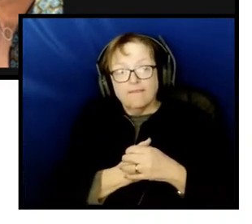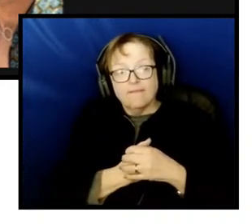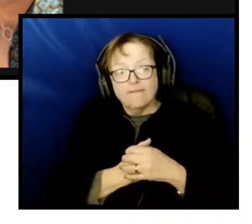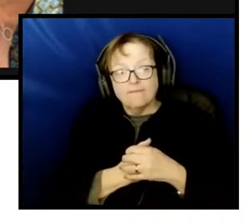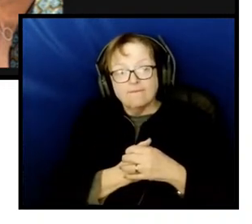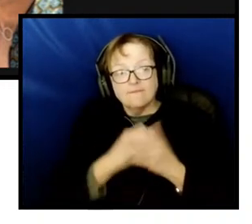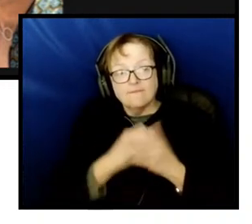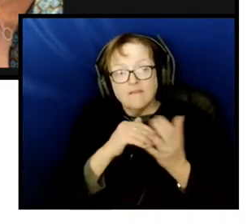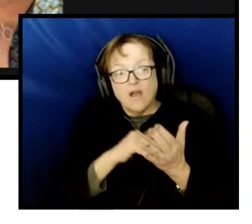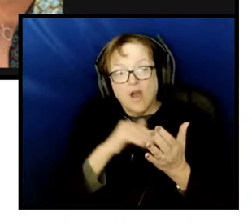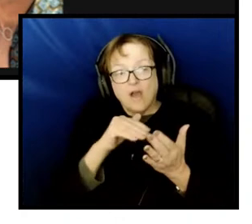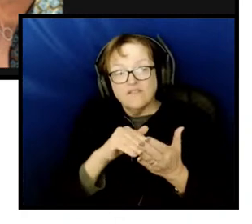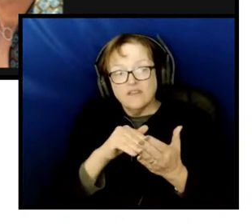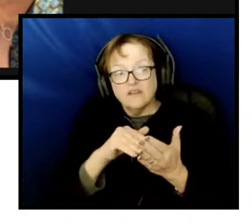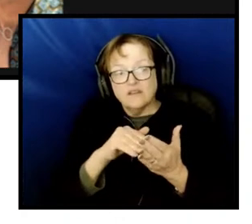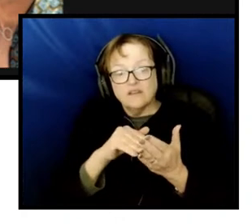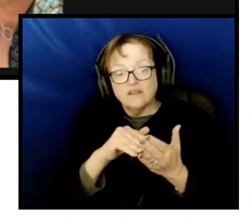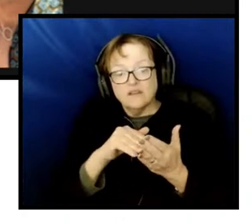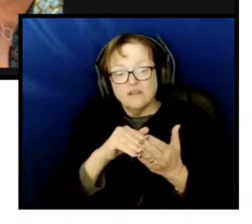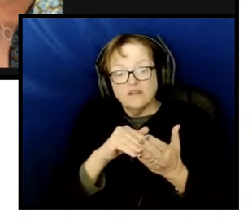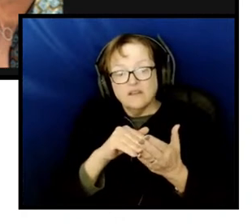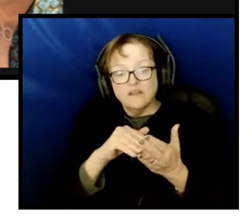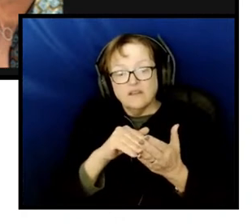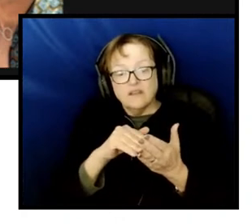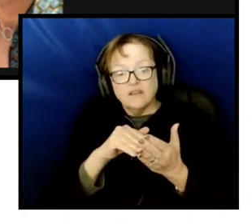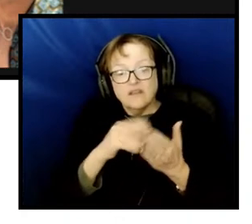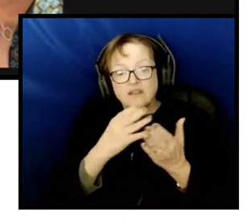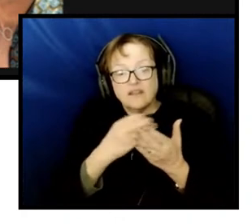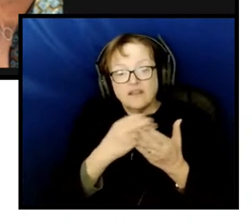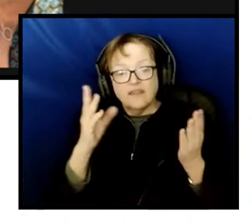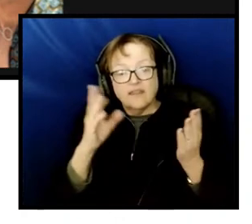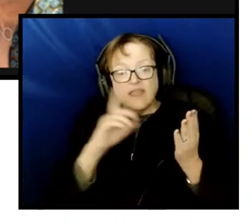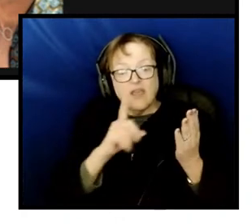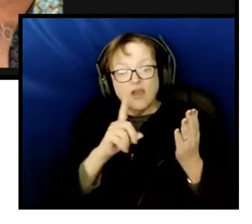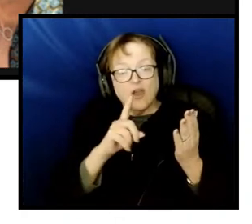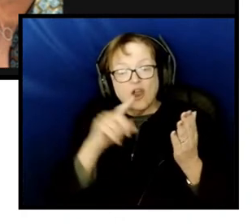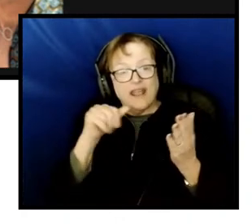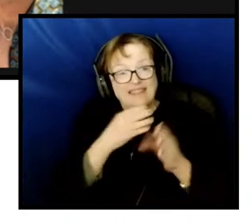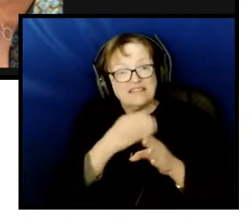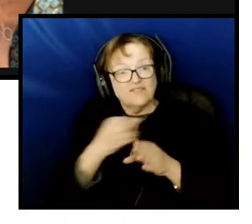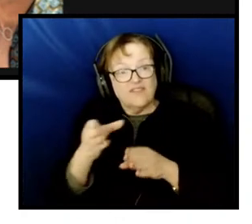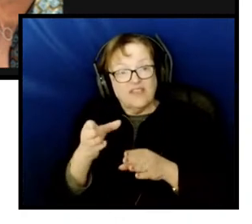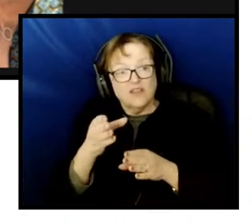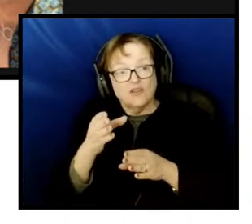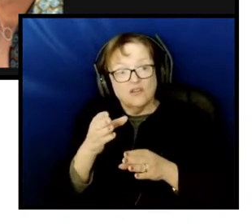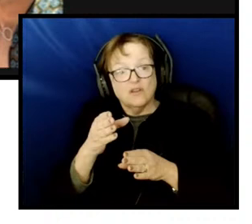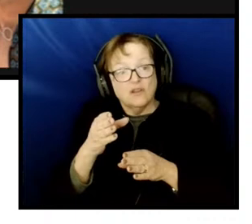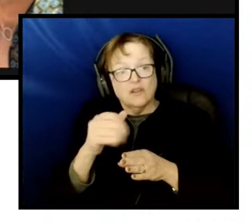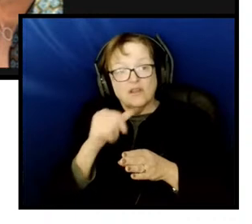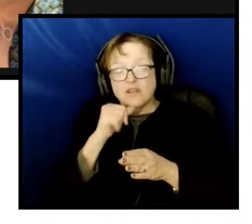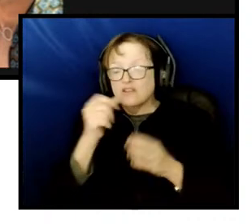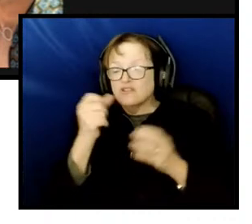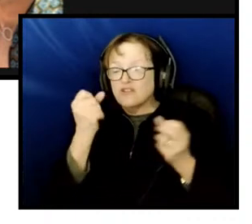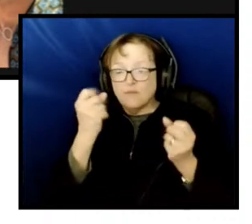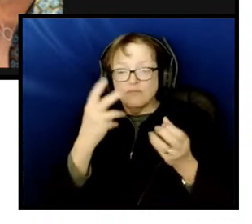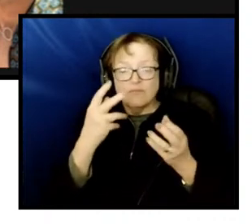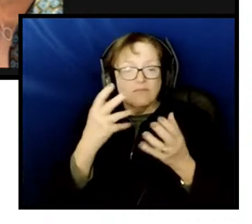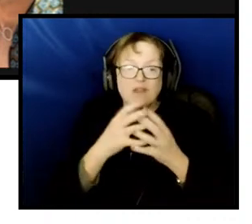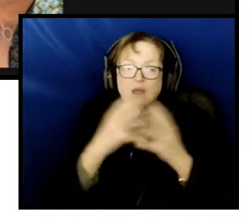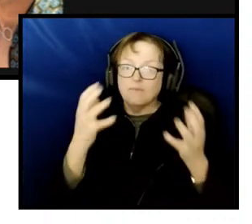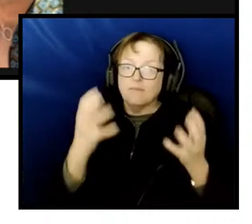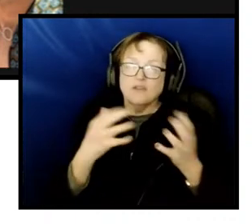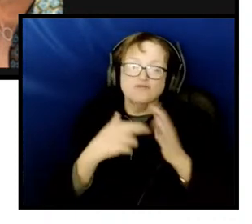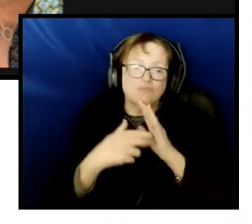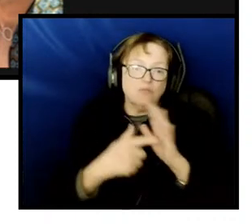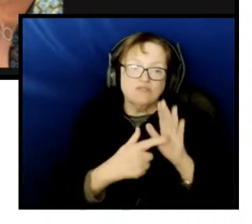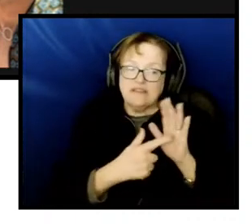we are in this field, there's not a lot of representation. So